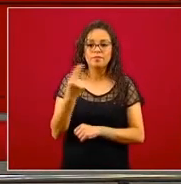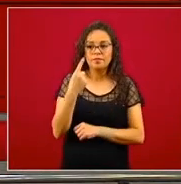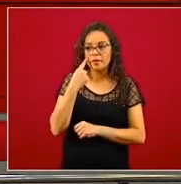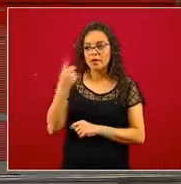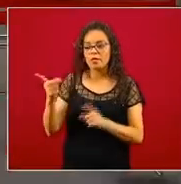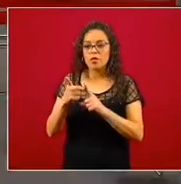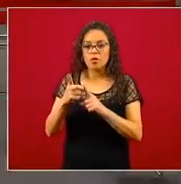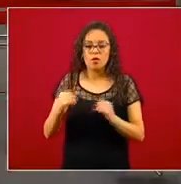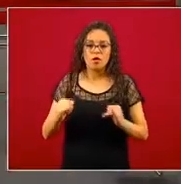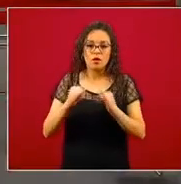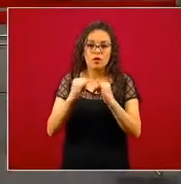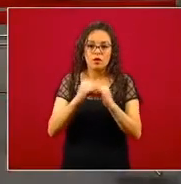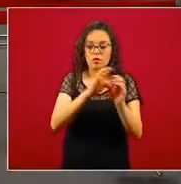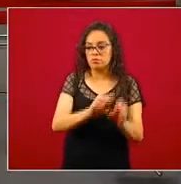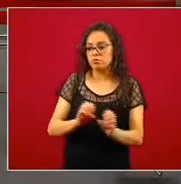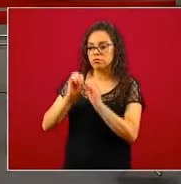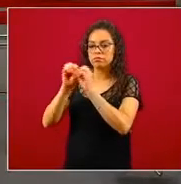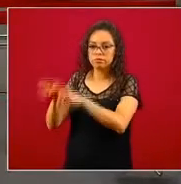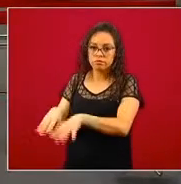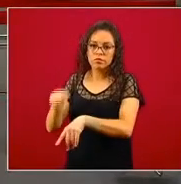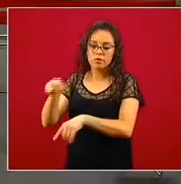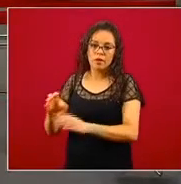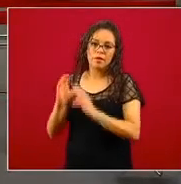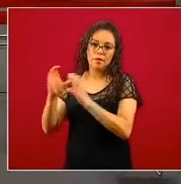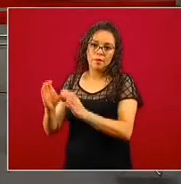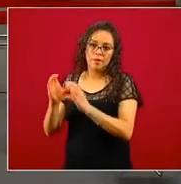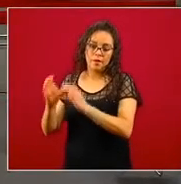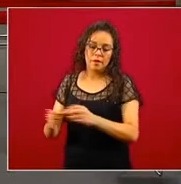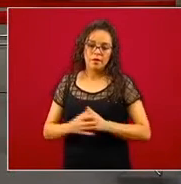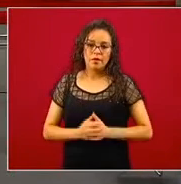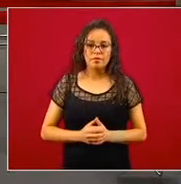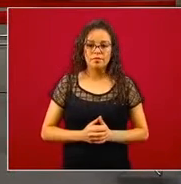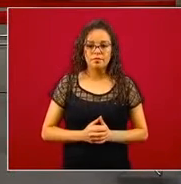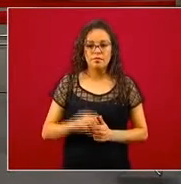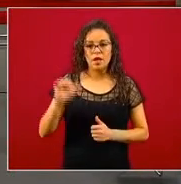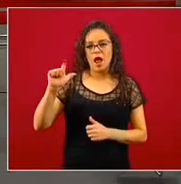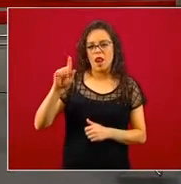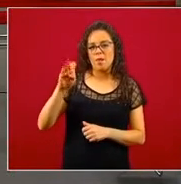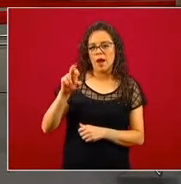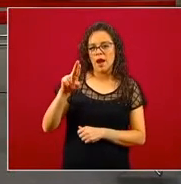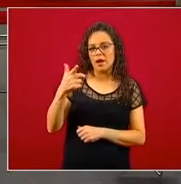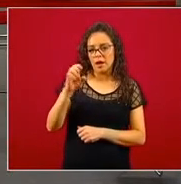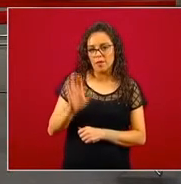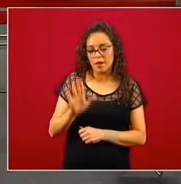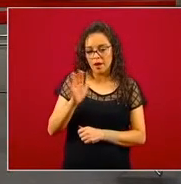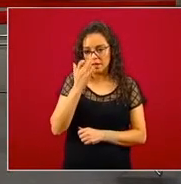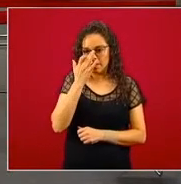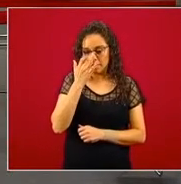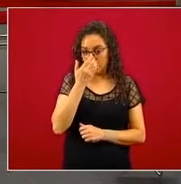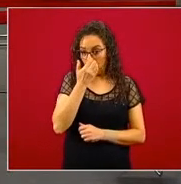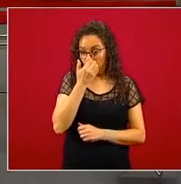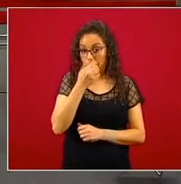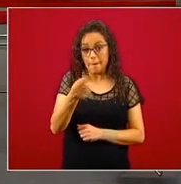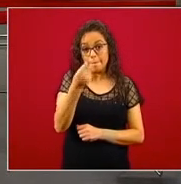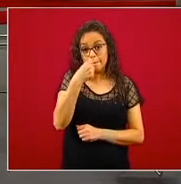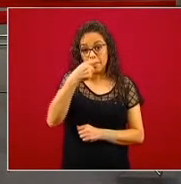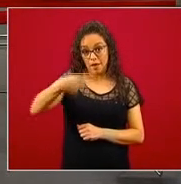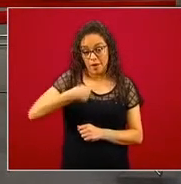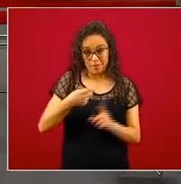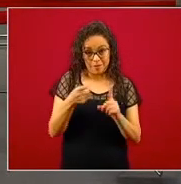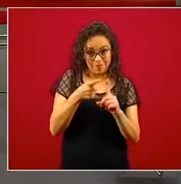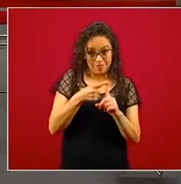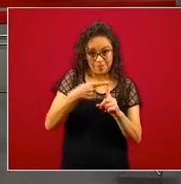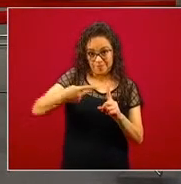social assistance that is part of the responsibility of this institution, looking for mechanisms with funding,